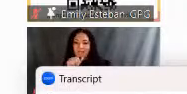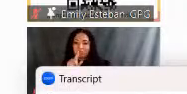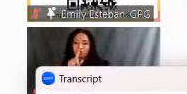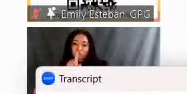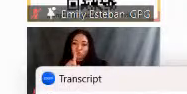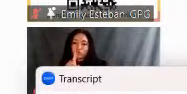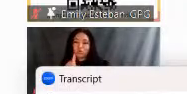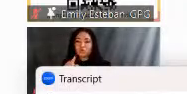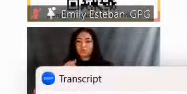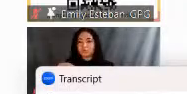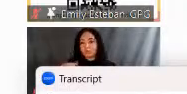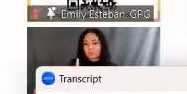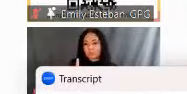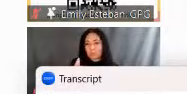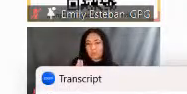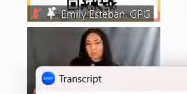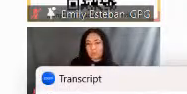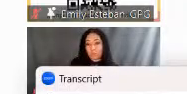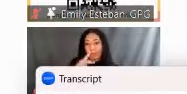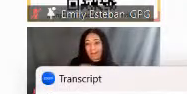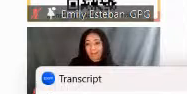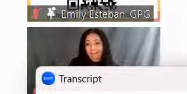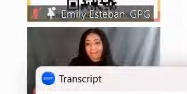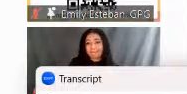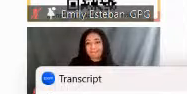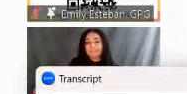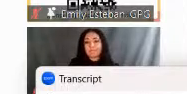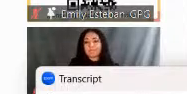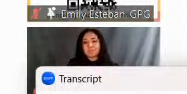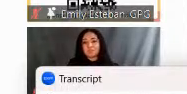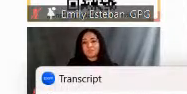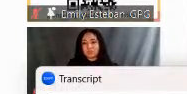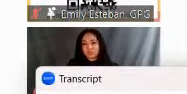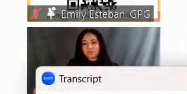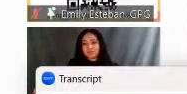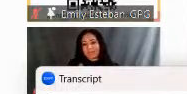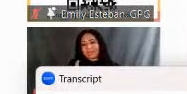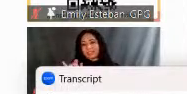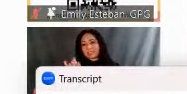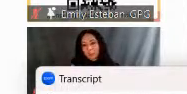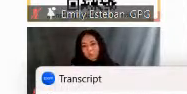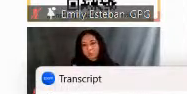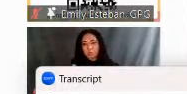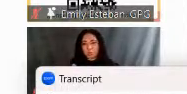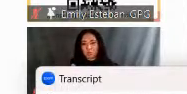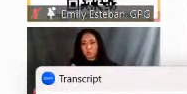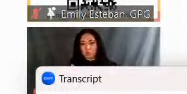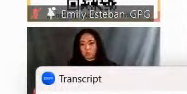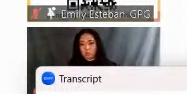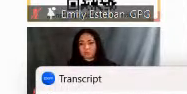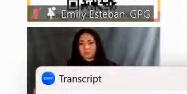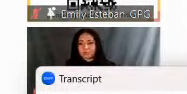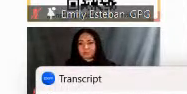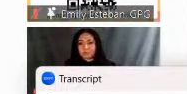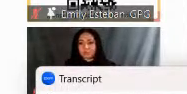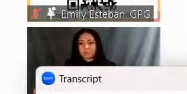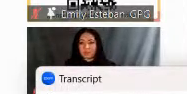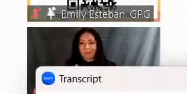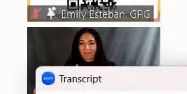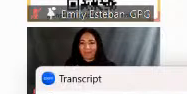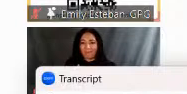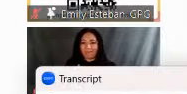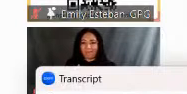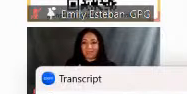preschool program that it's purporting to be. So you have those differences there where you have